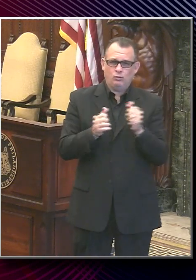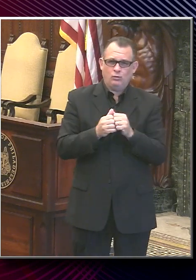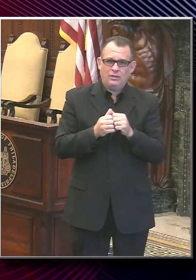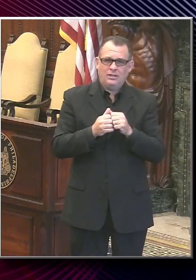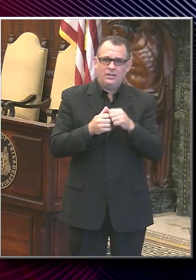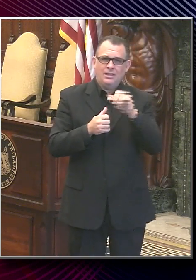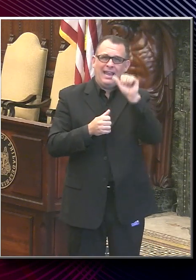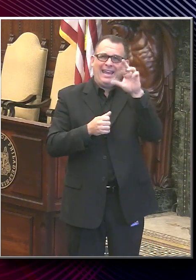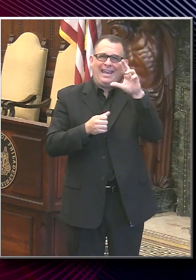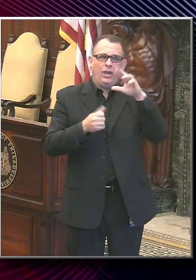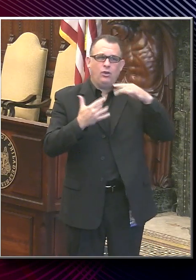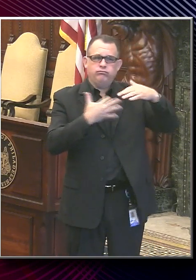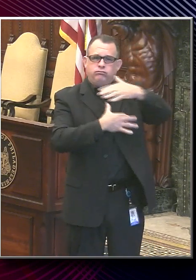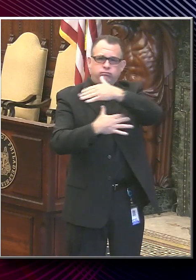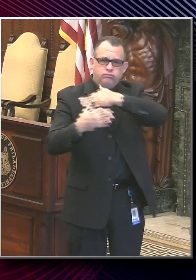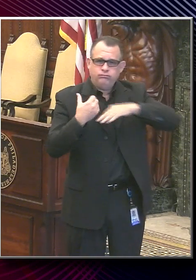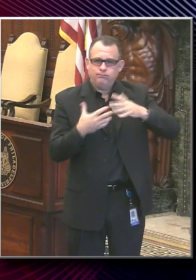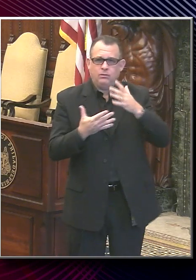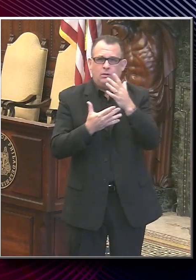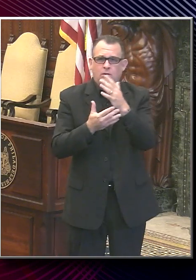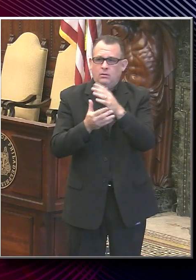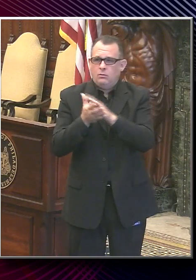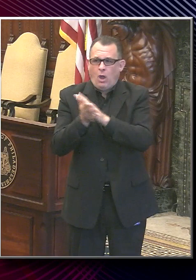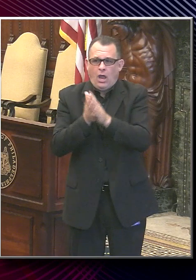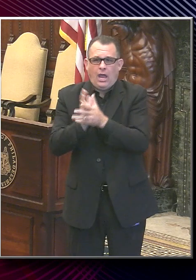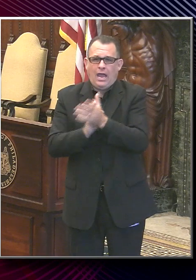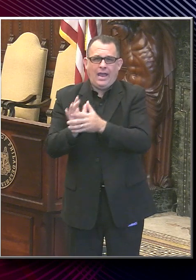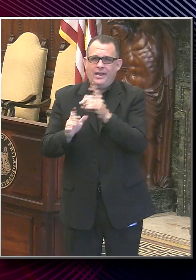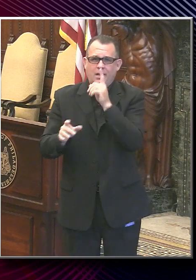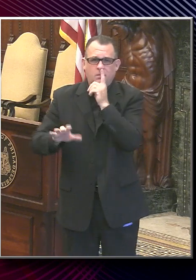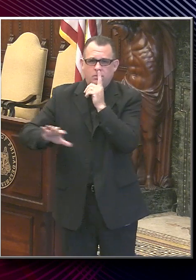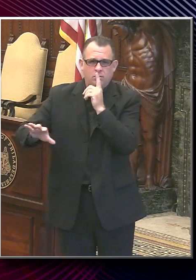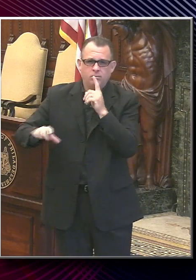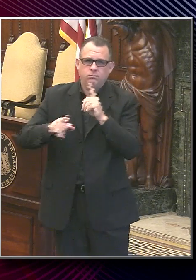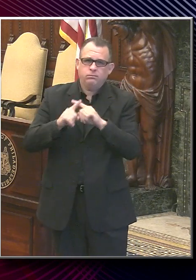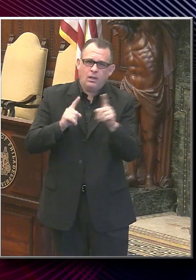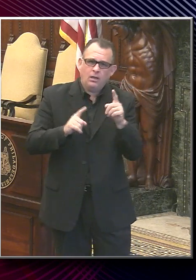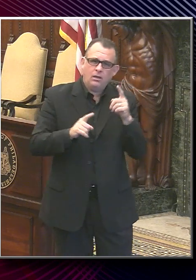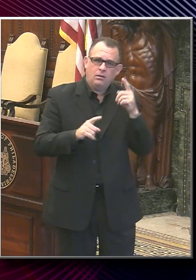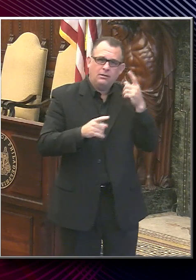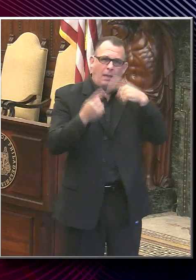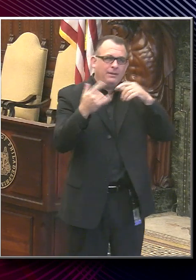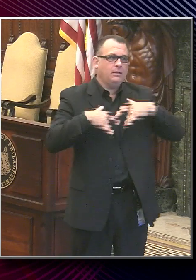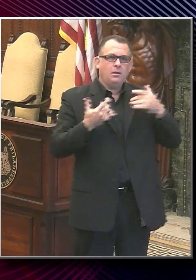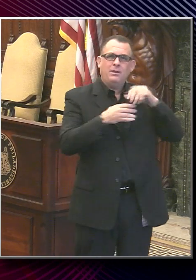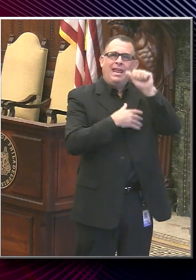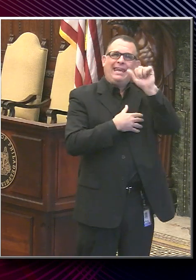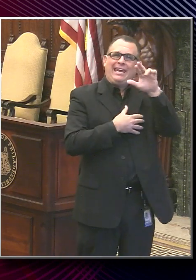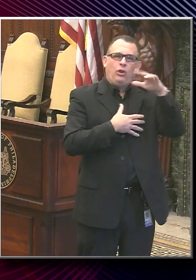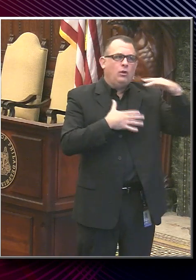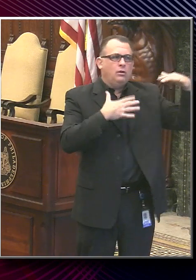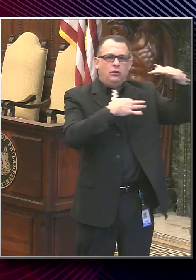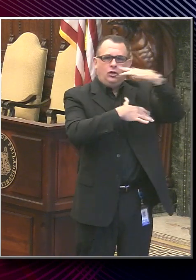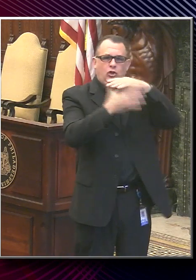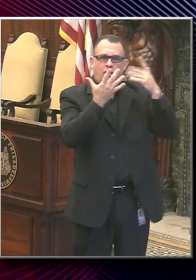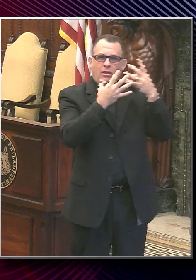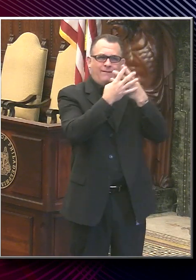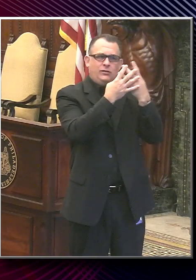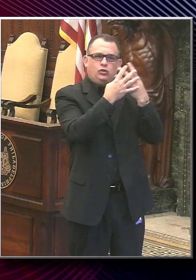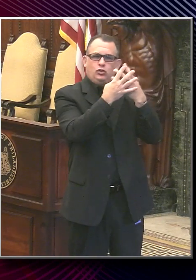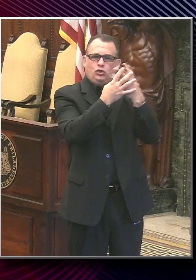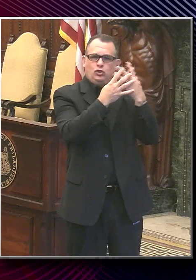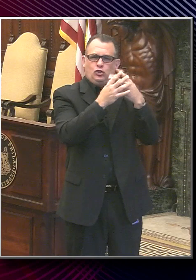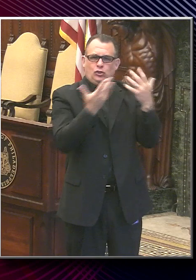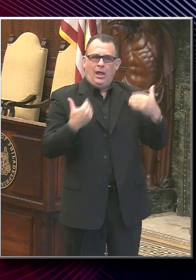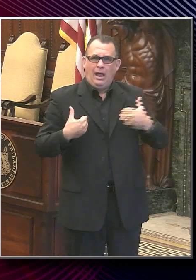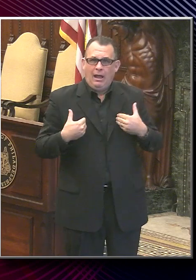much the hands and the face and mask, but is there an air filtration that they need to be aware of